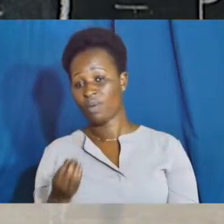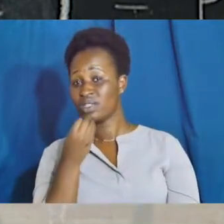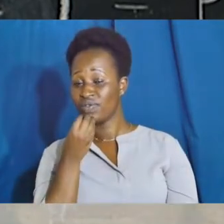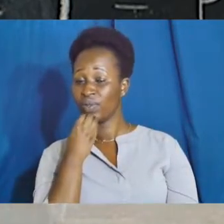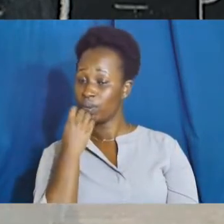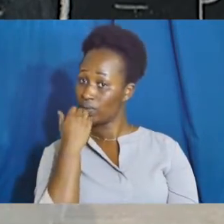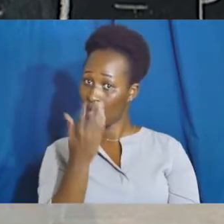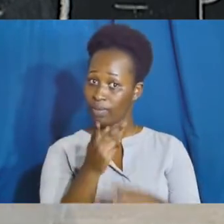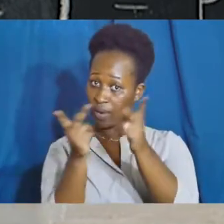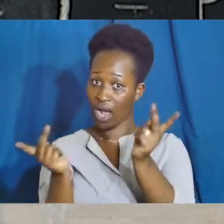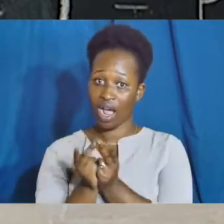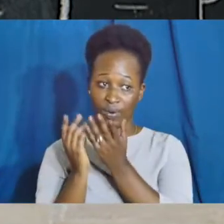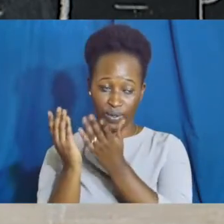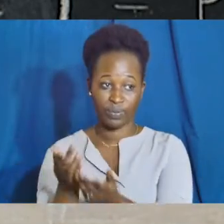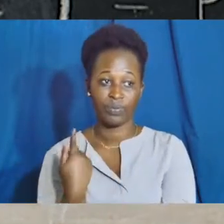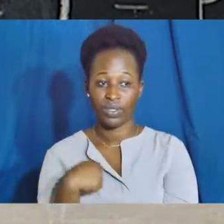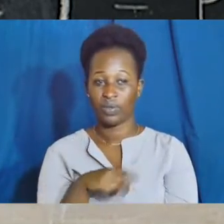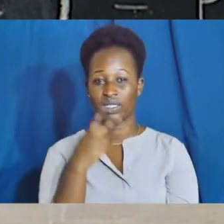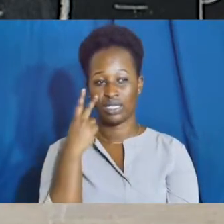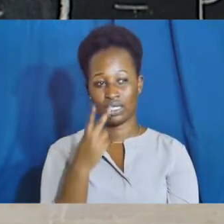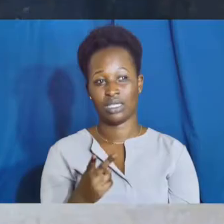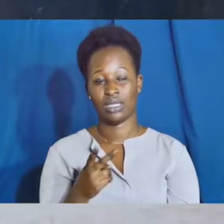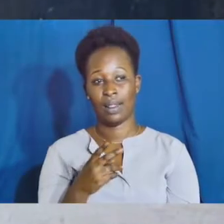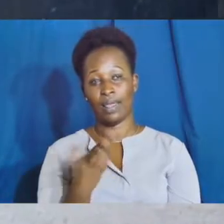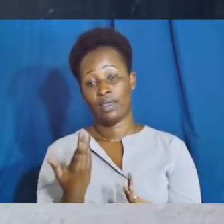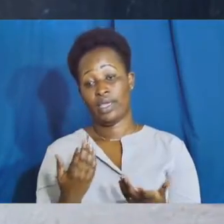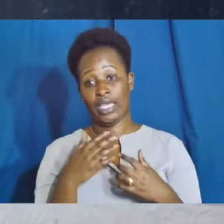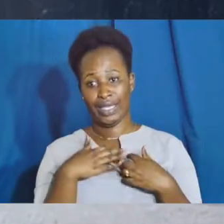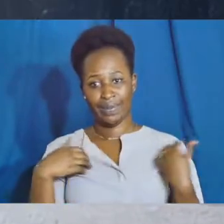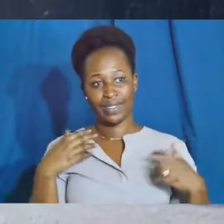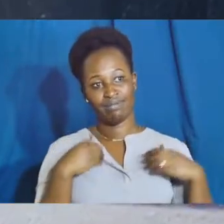given place, we see organisms migrating.